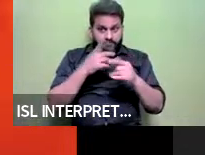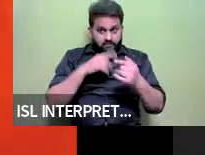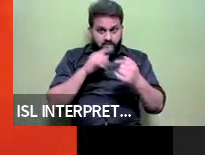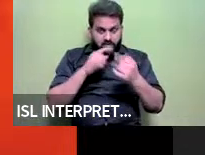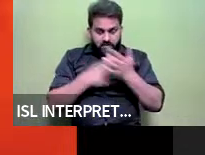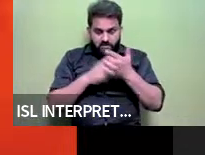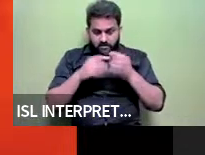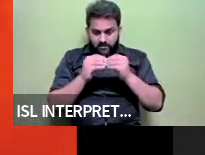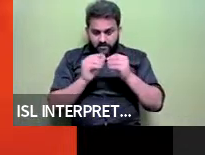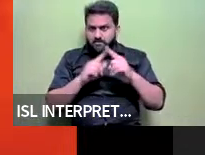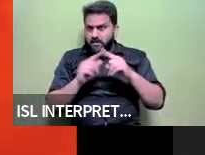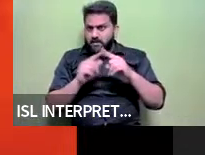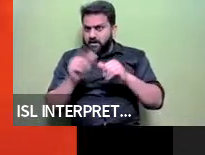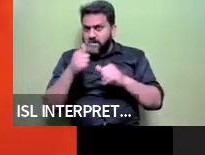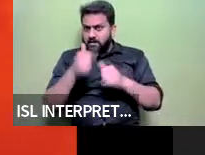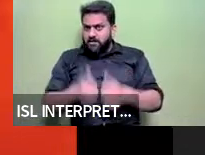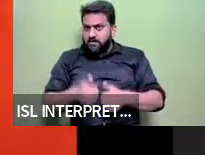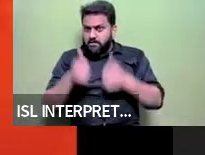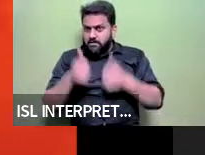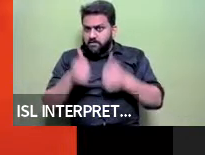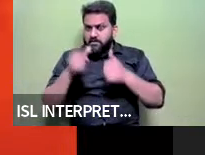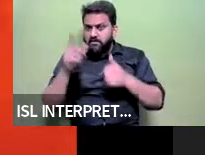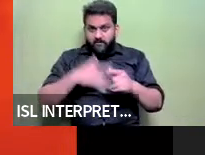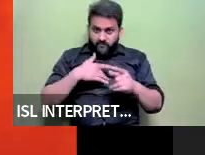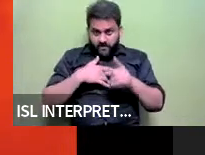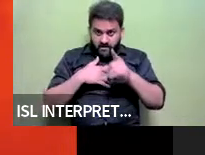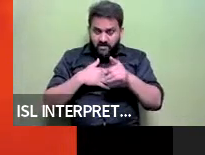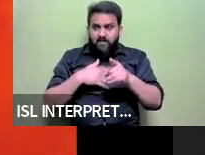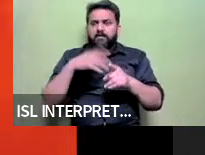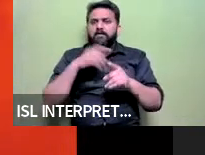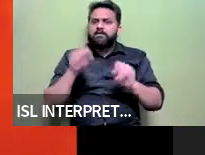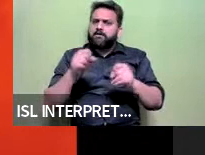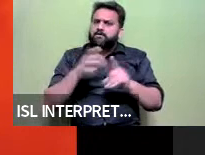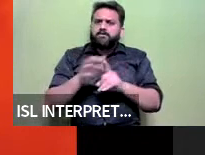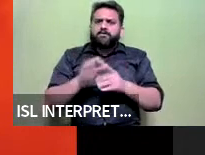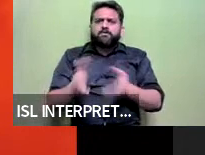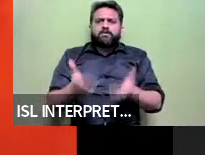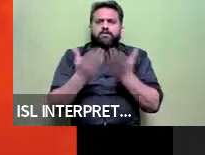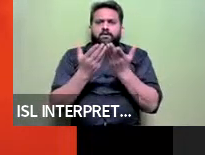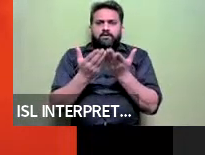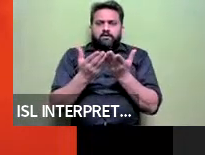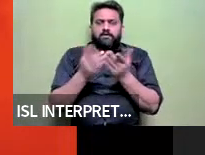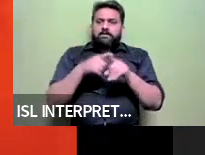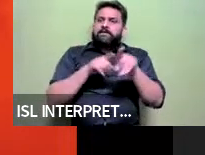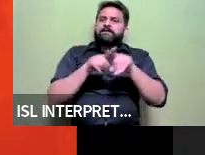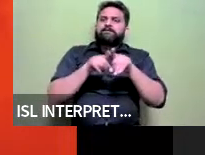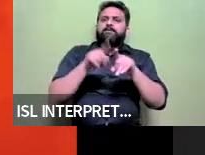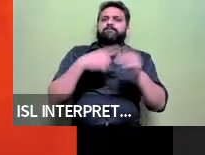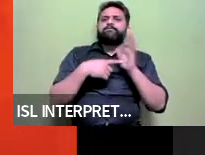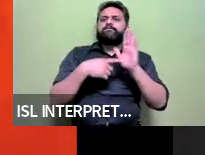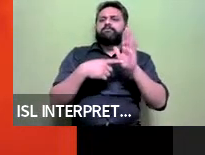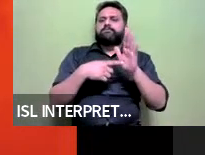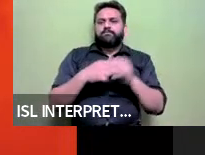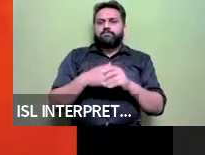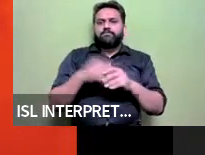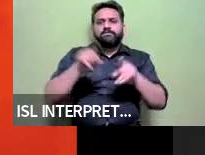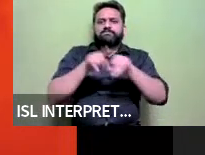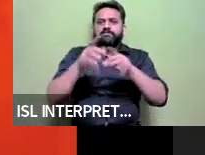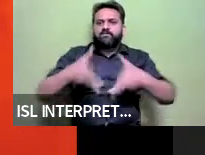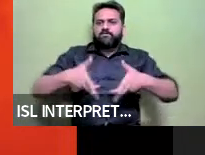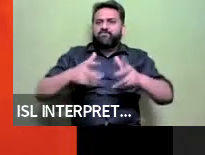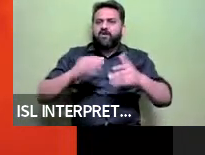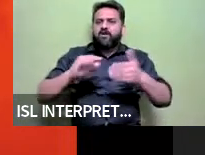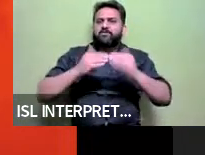be very good. It is your gut feeling which will work. You should do it. And take an example of a football